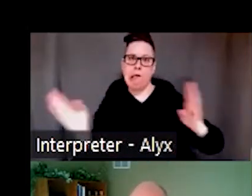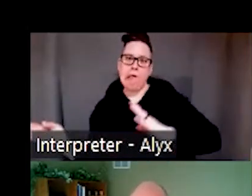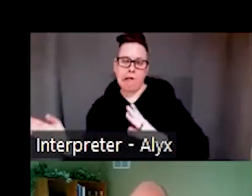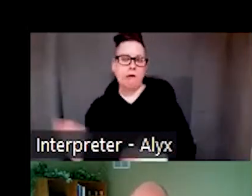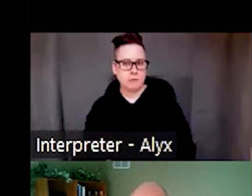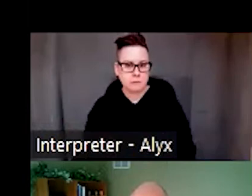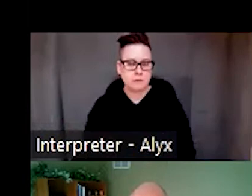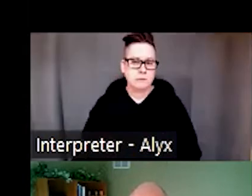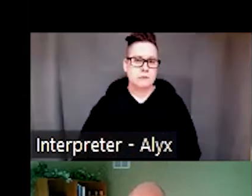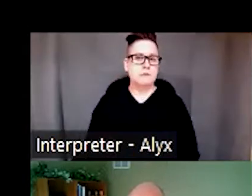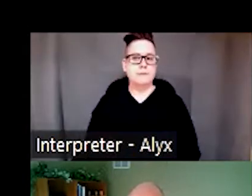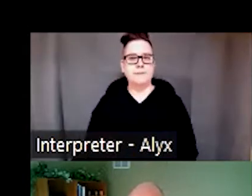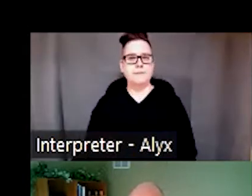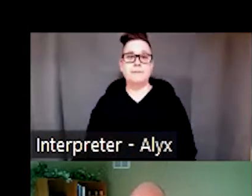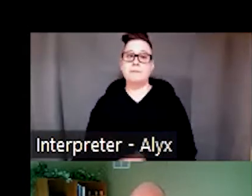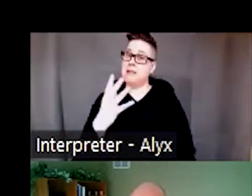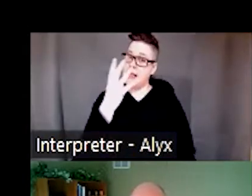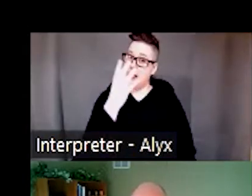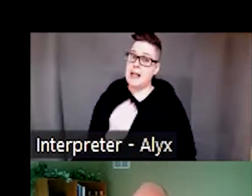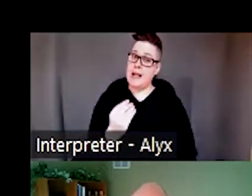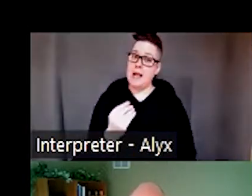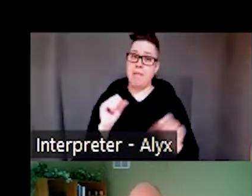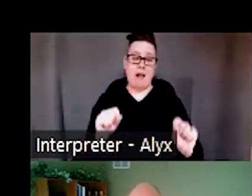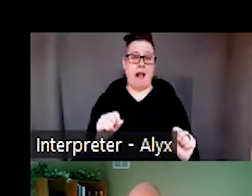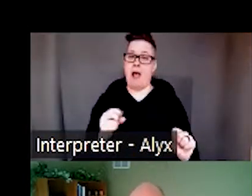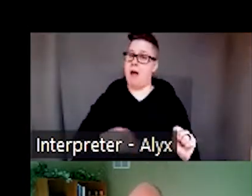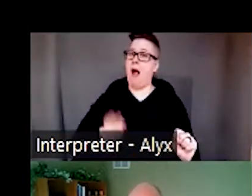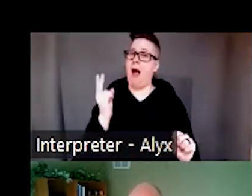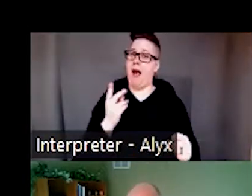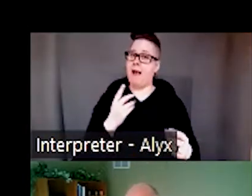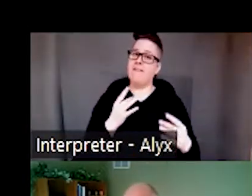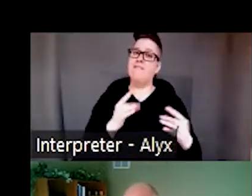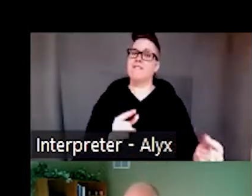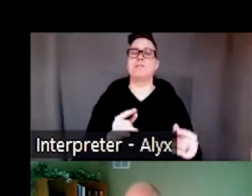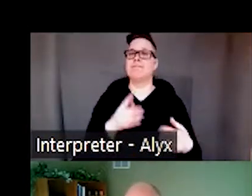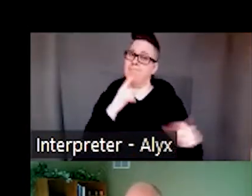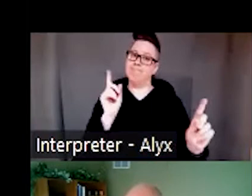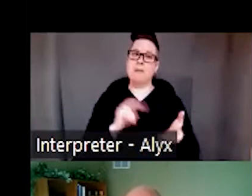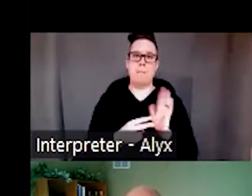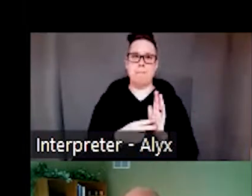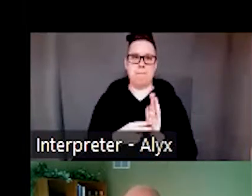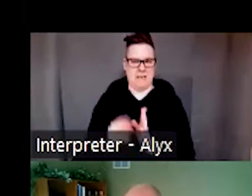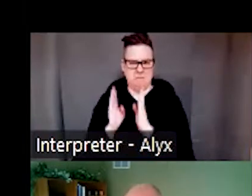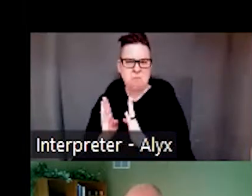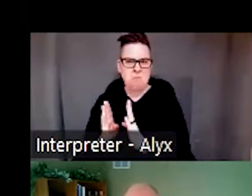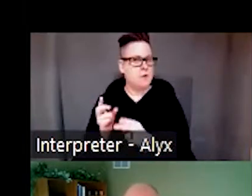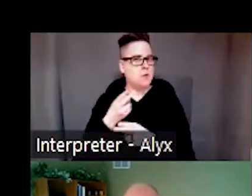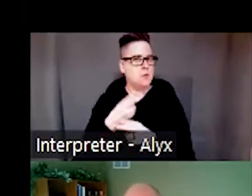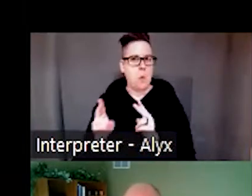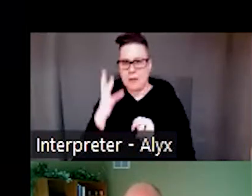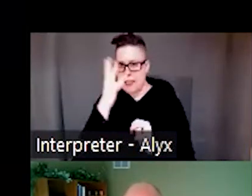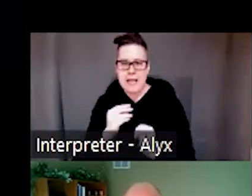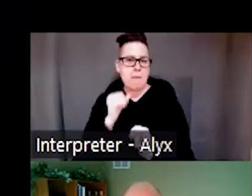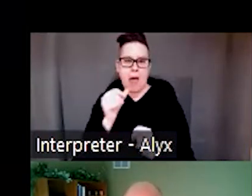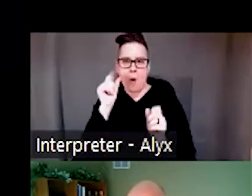normal. Sleep can occur with high efficiency, that is, as a consolidated block that's interrupted by very little